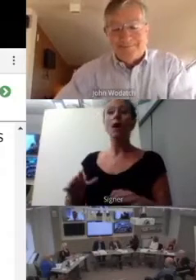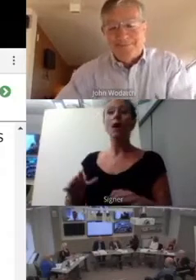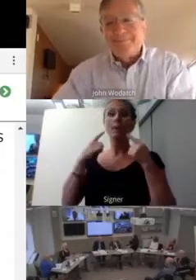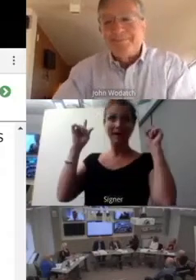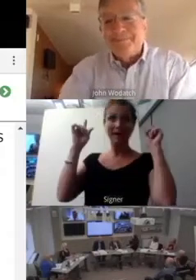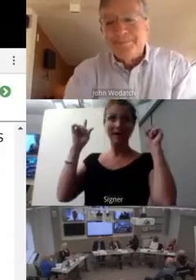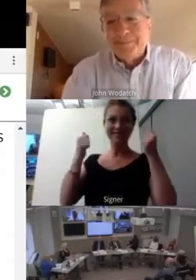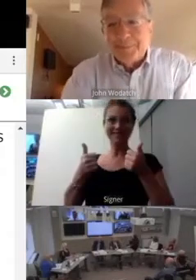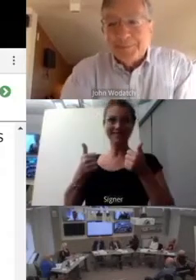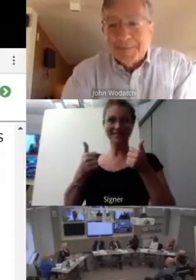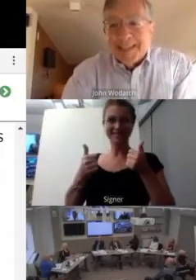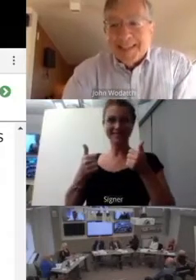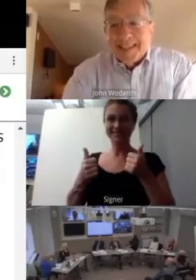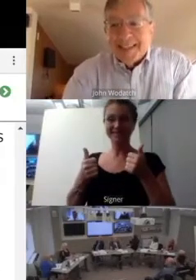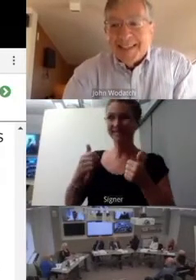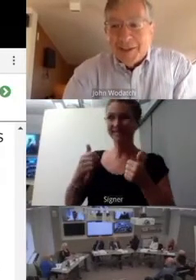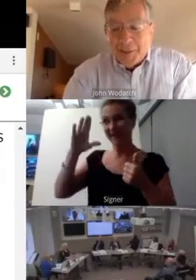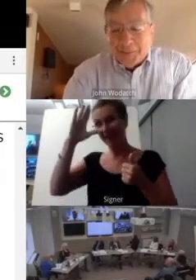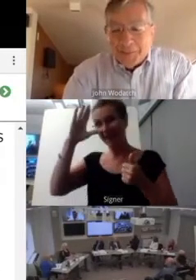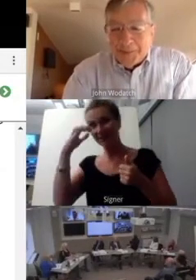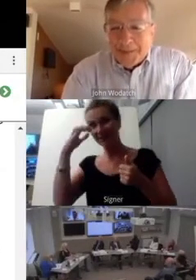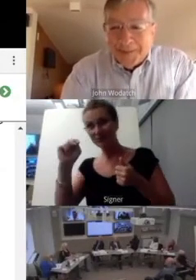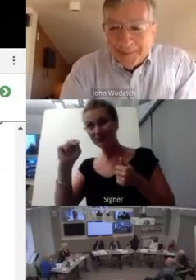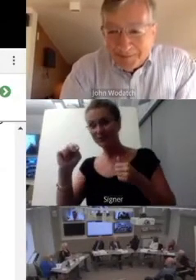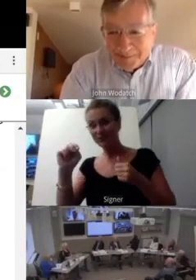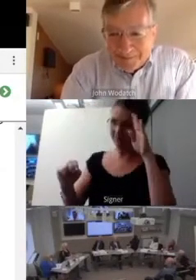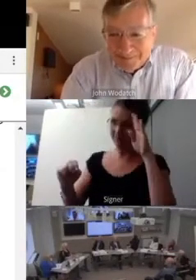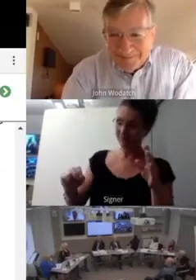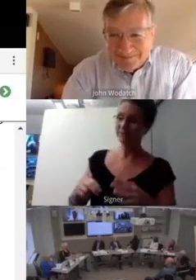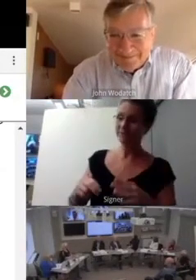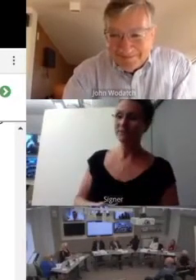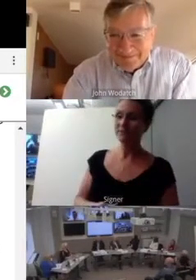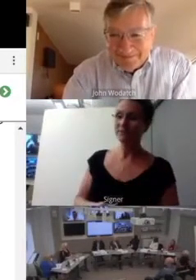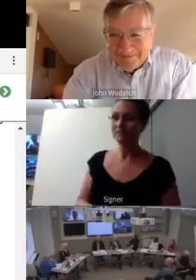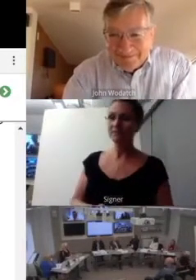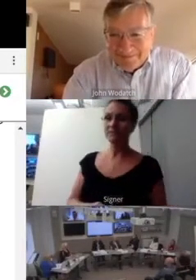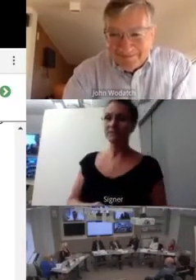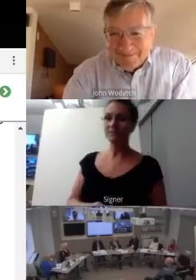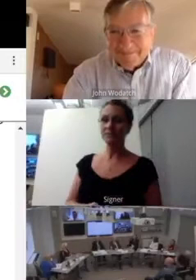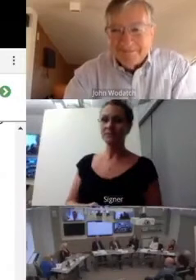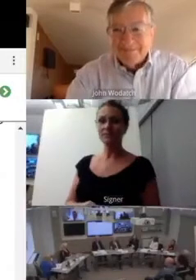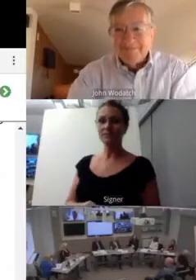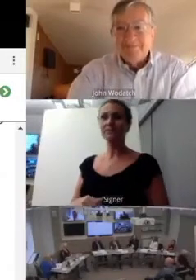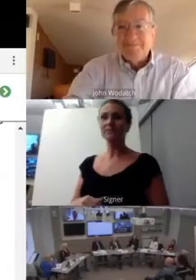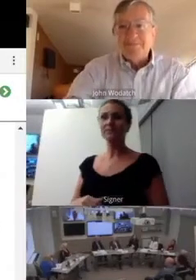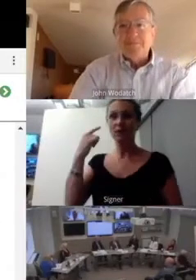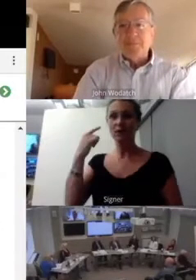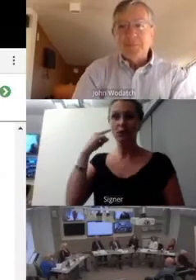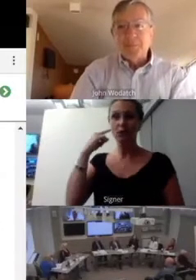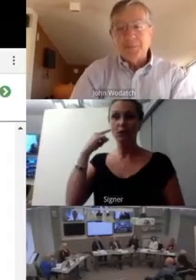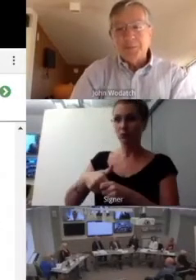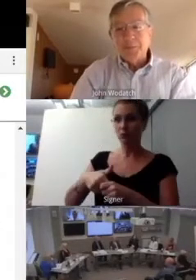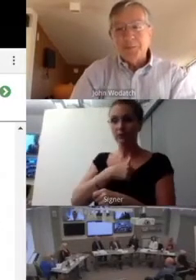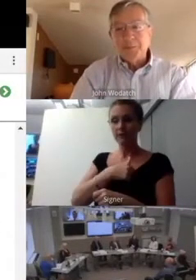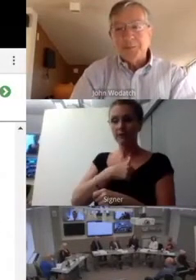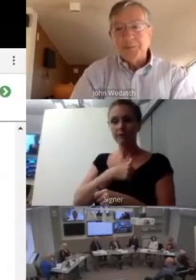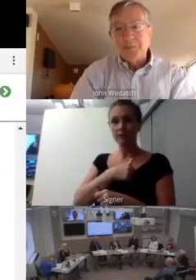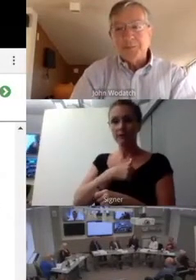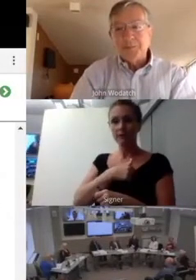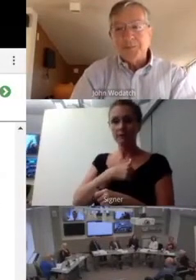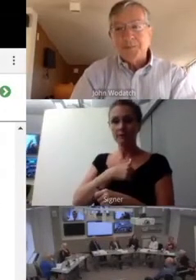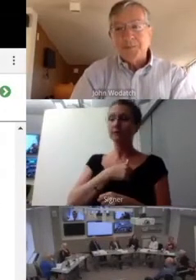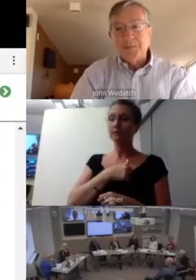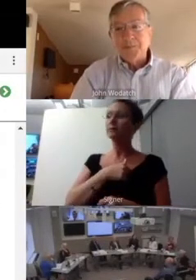John. Thank you for joining us. John was